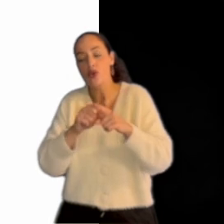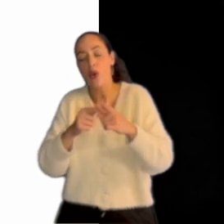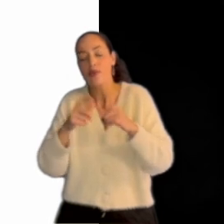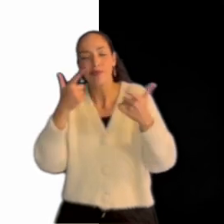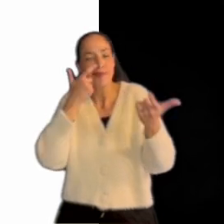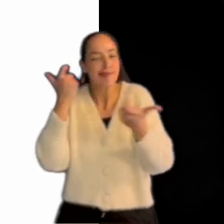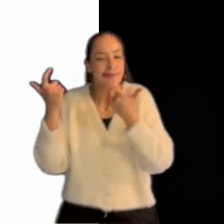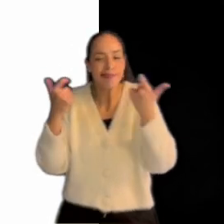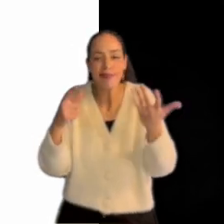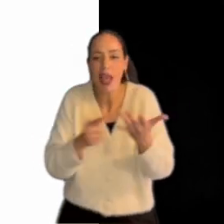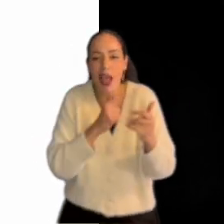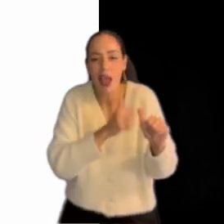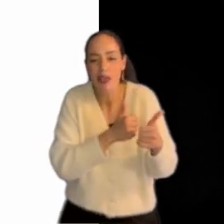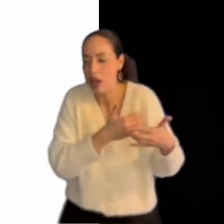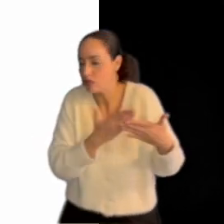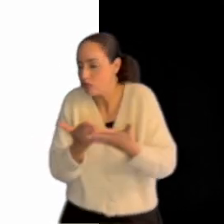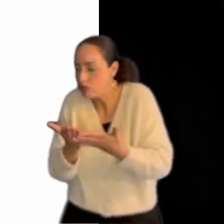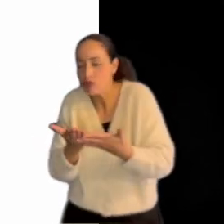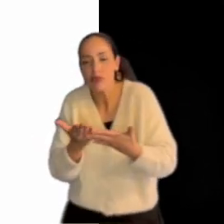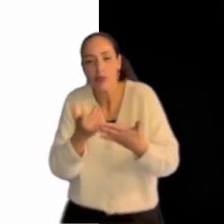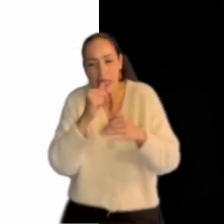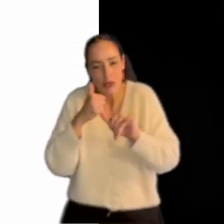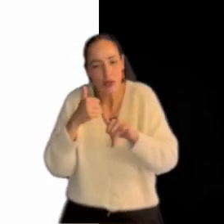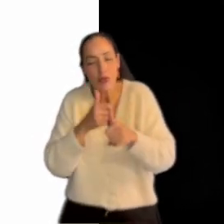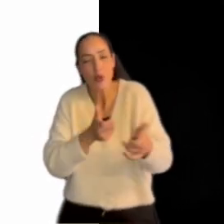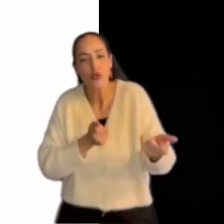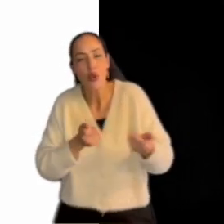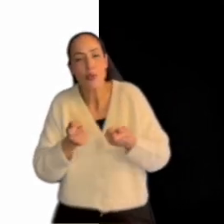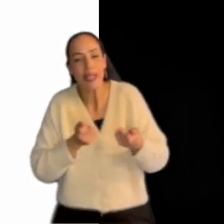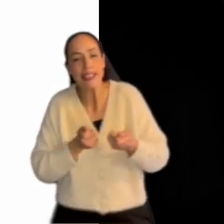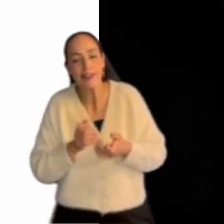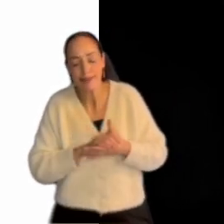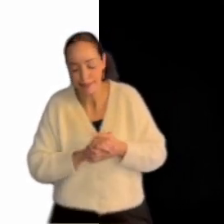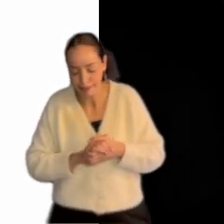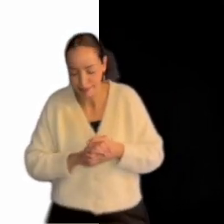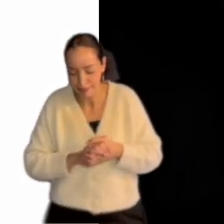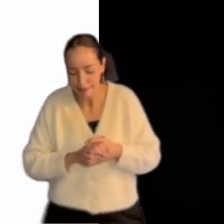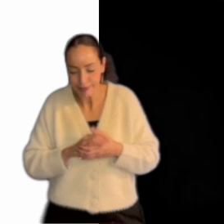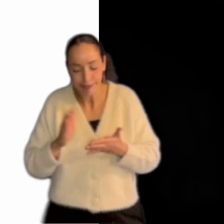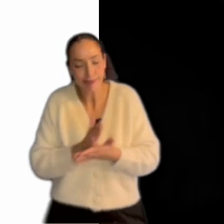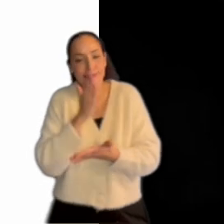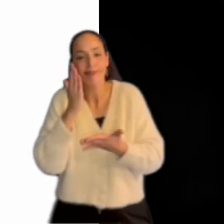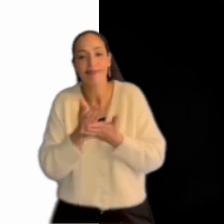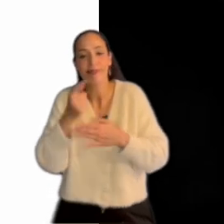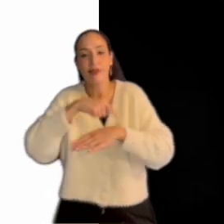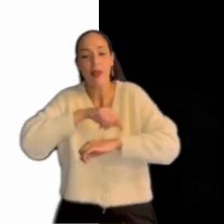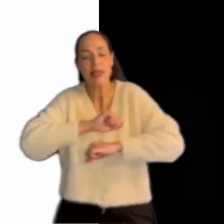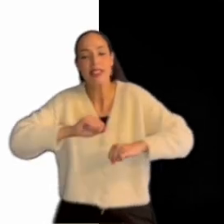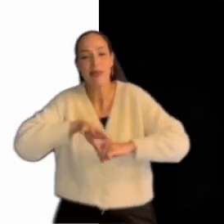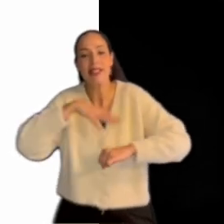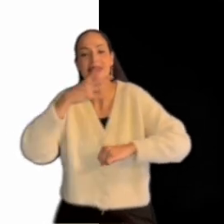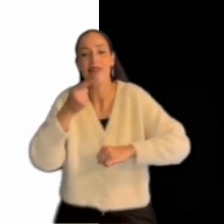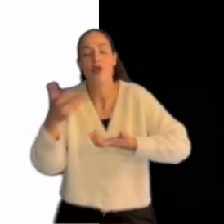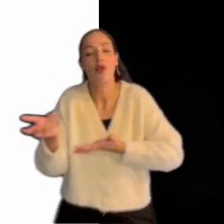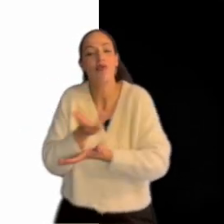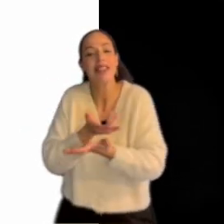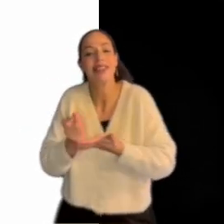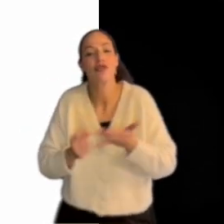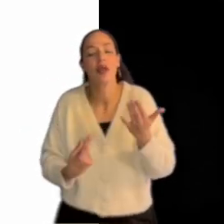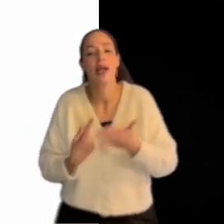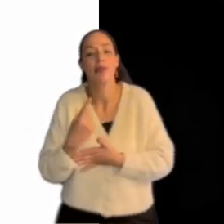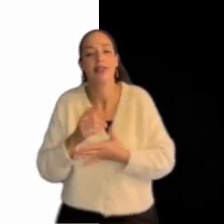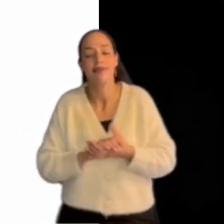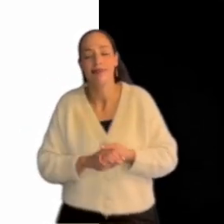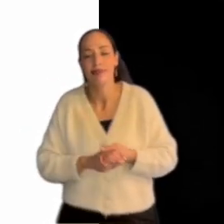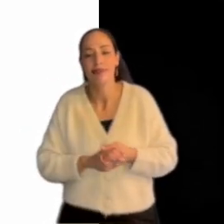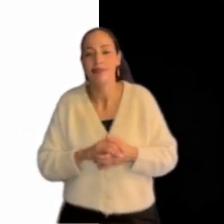place. Perhaps most critical is the acknowledgement of the impact of endings, the permission to talk about them, and the safe space to explore them